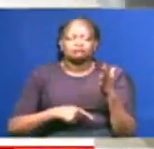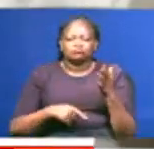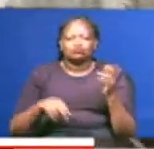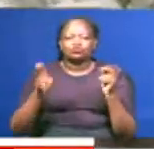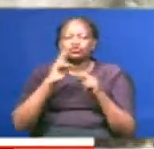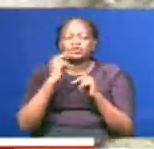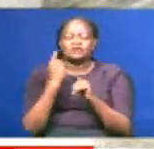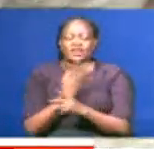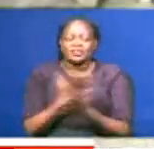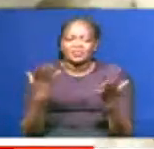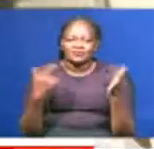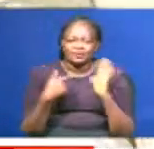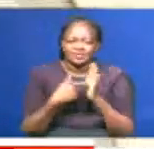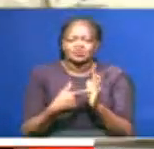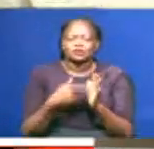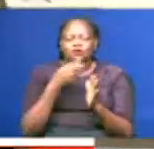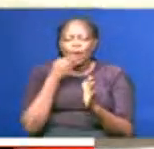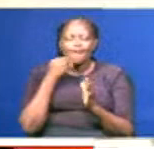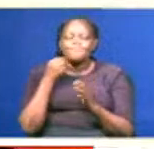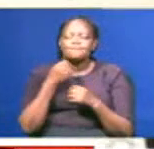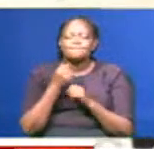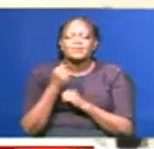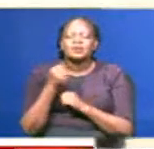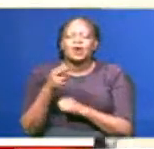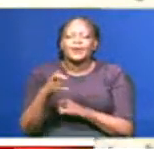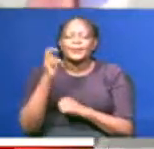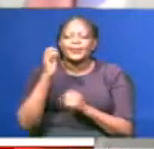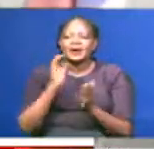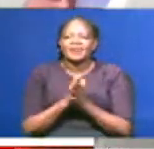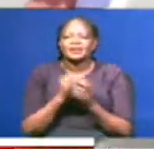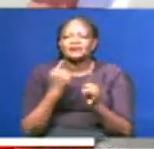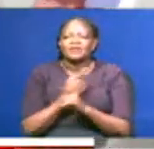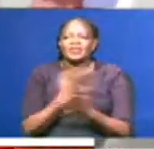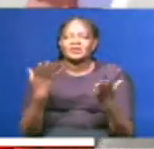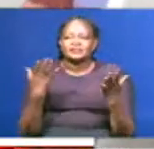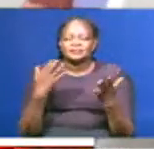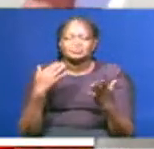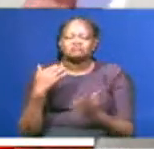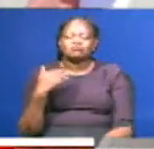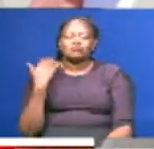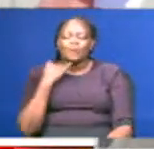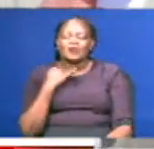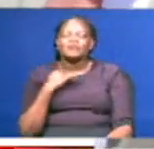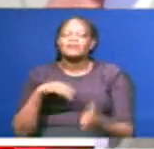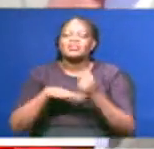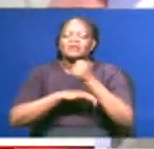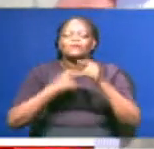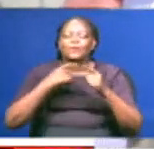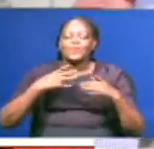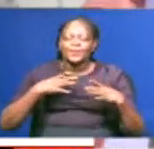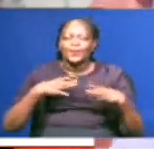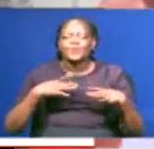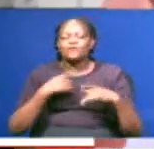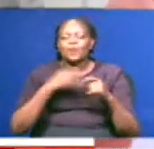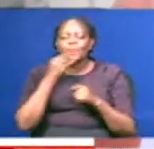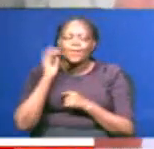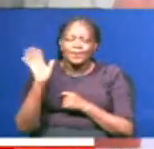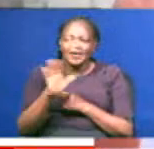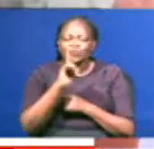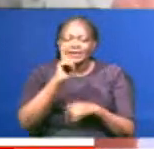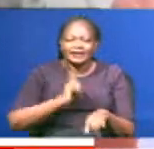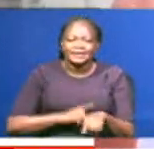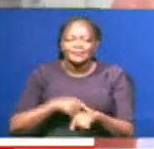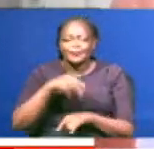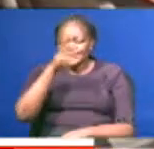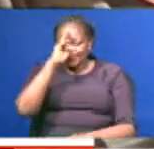items such as homemade guns and blunt objects, the gangs have been robbing residents at their homes. In one incident, the officers managed